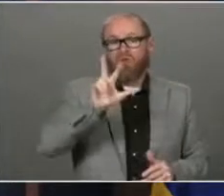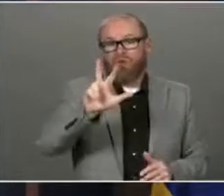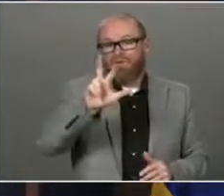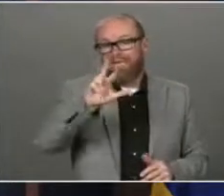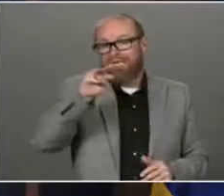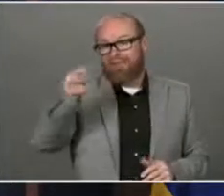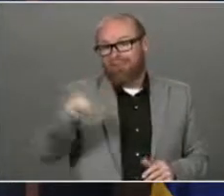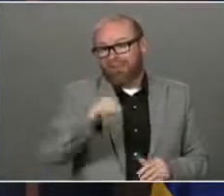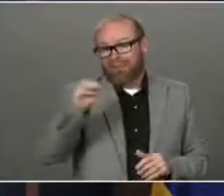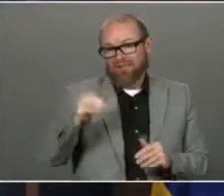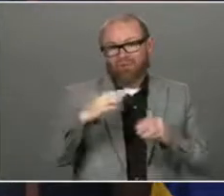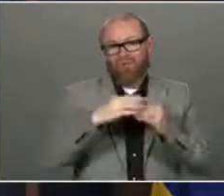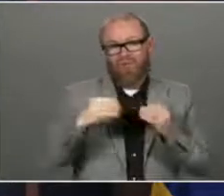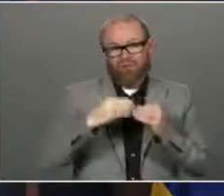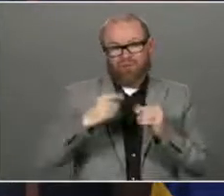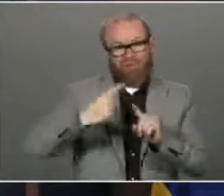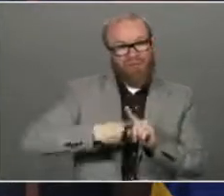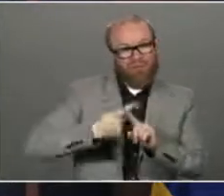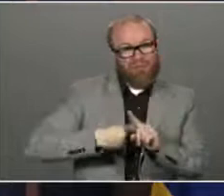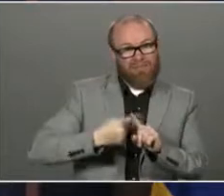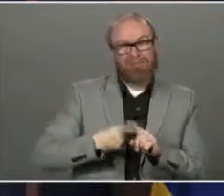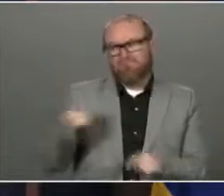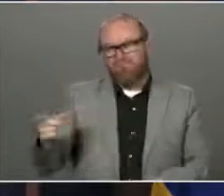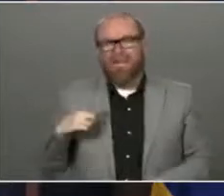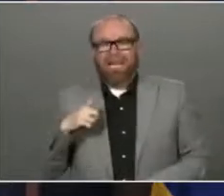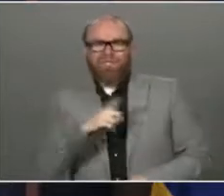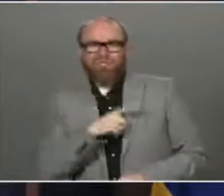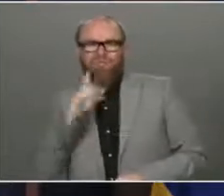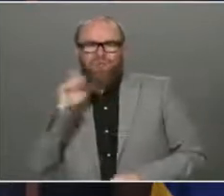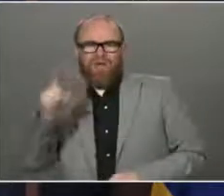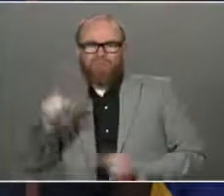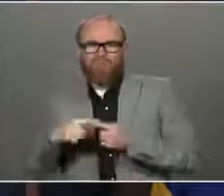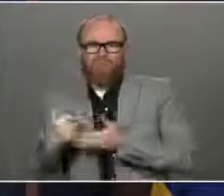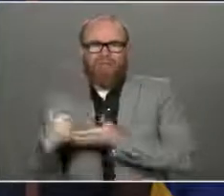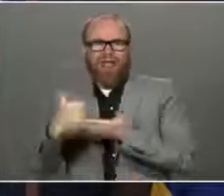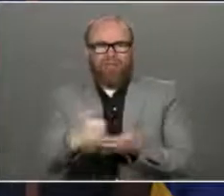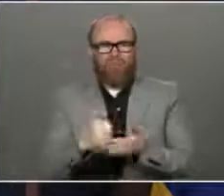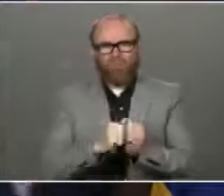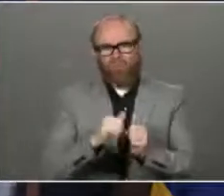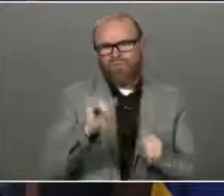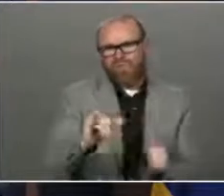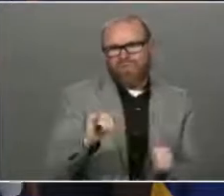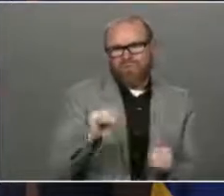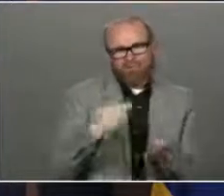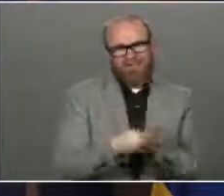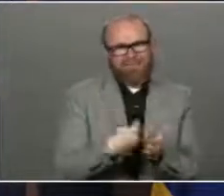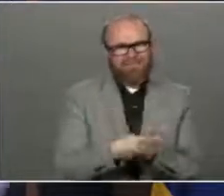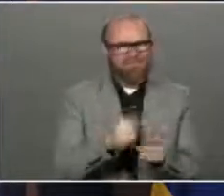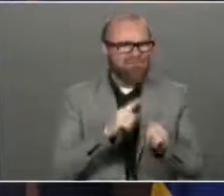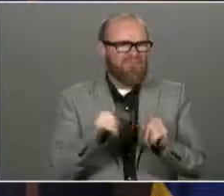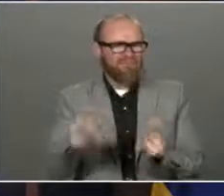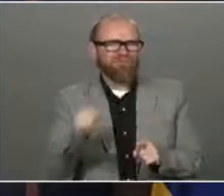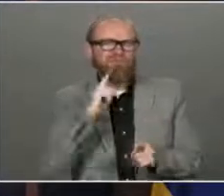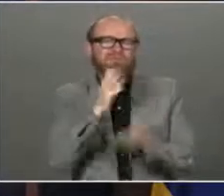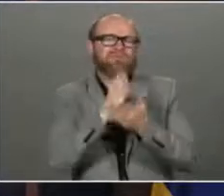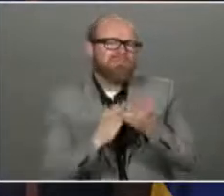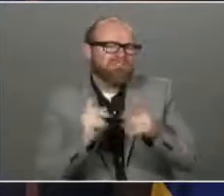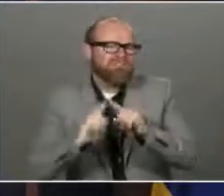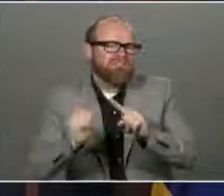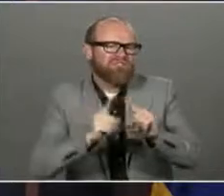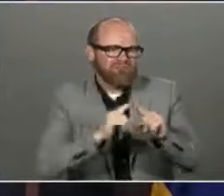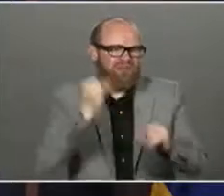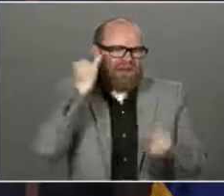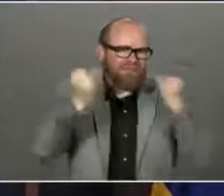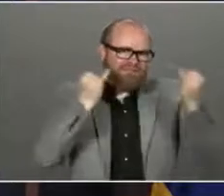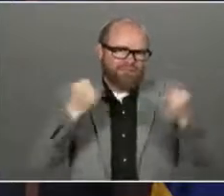like that. Again, we would need help from the legislature to appropriate funding for something like that. But that's some of the ideas that are circulating